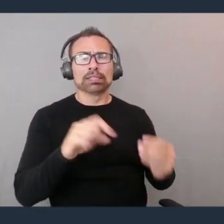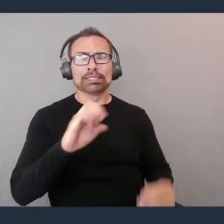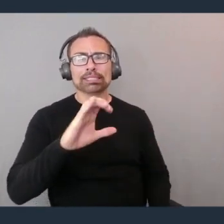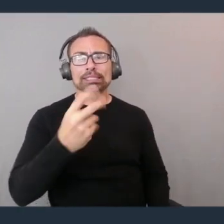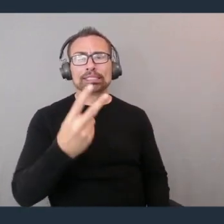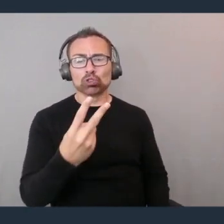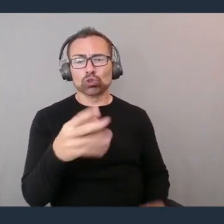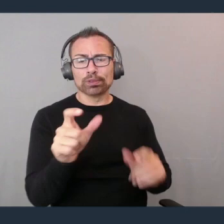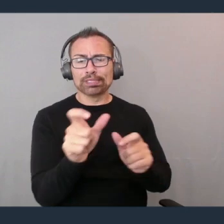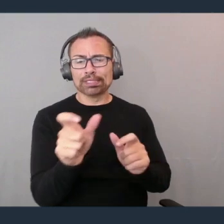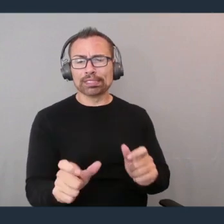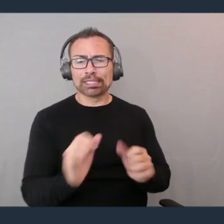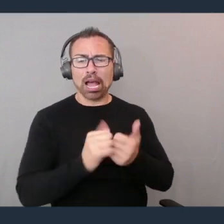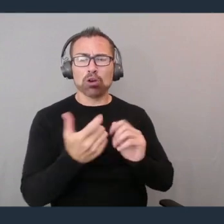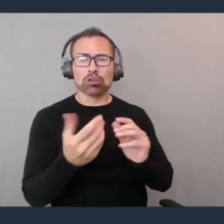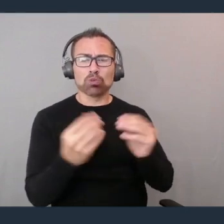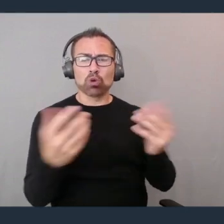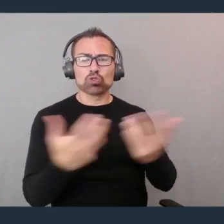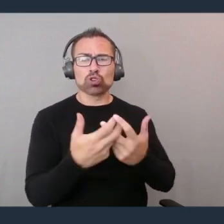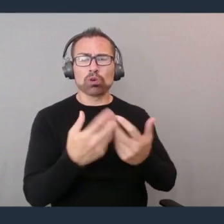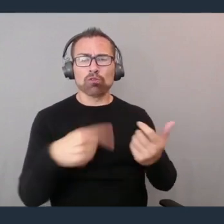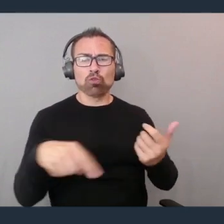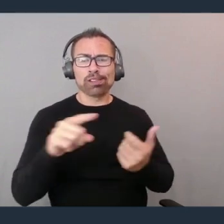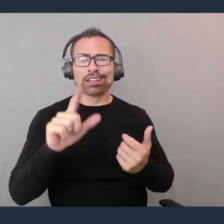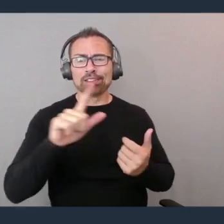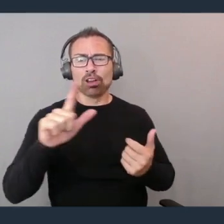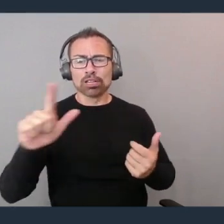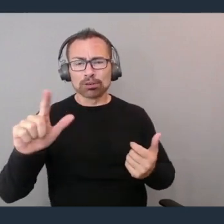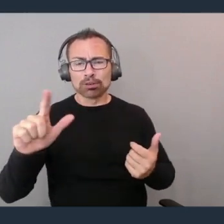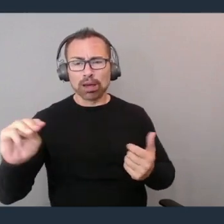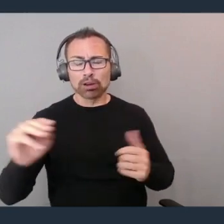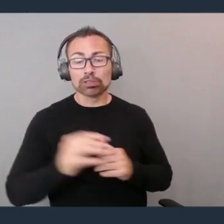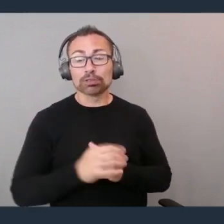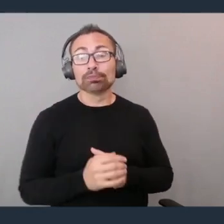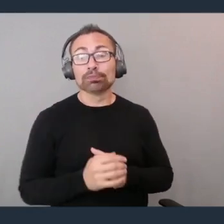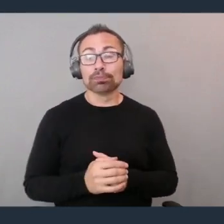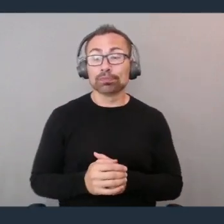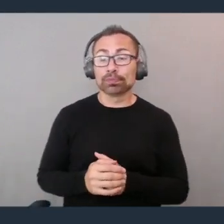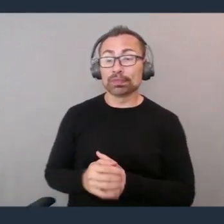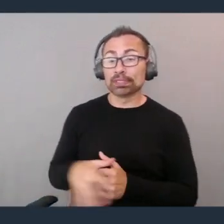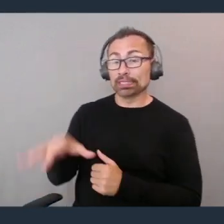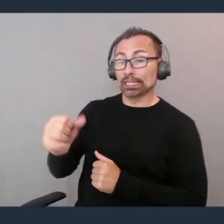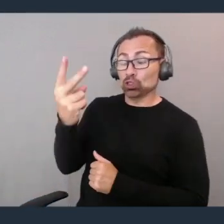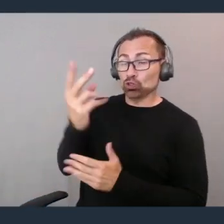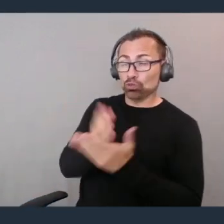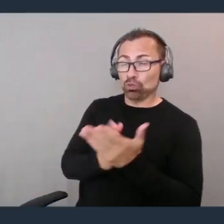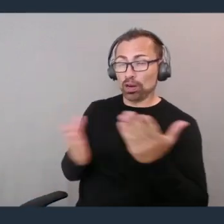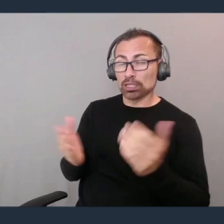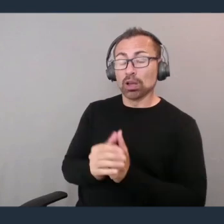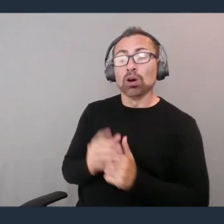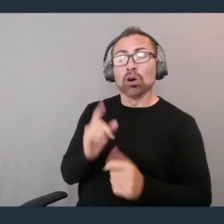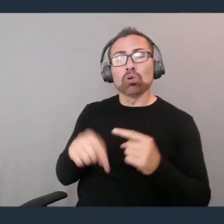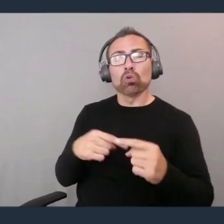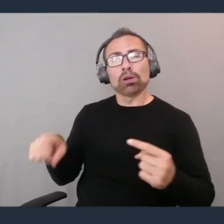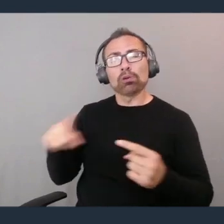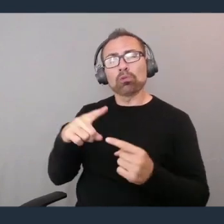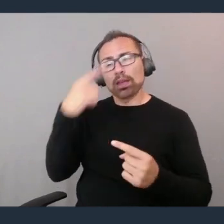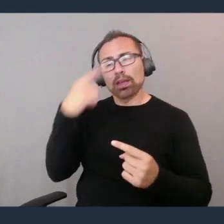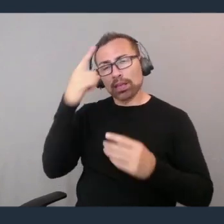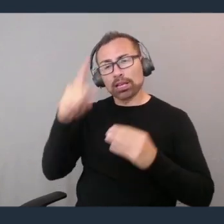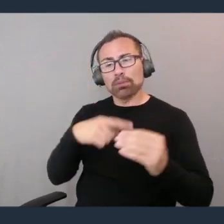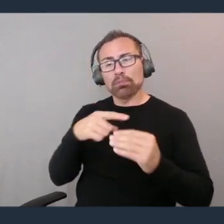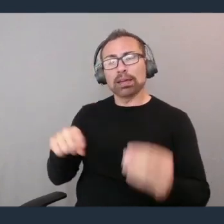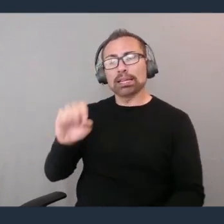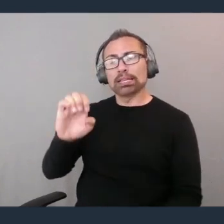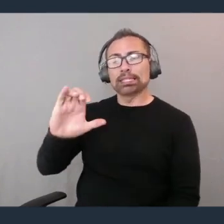language models? Yeah, so I think there's 2 elements here, and we talk a little bit when we think about an actual Inf2 instance.